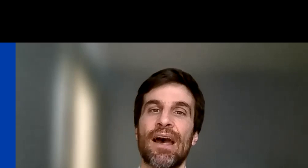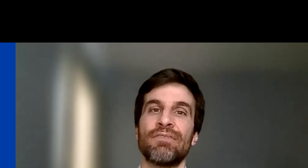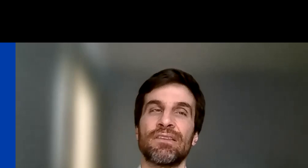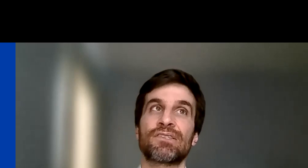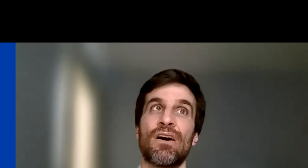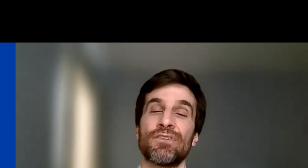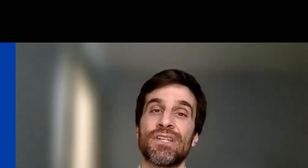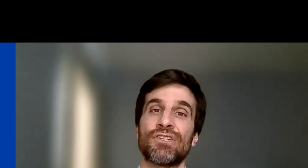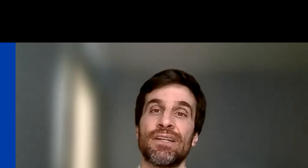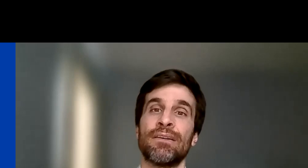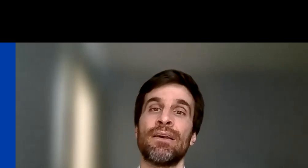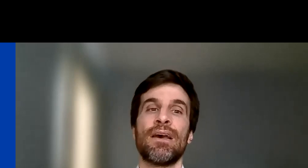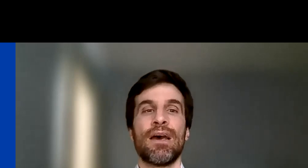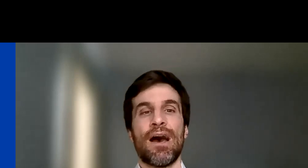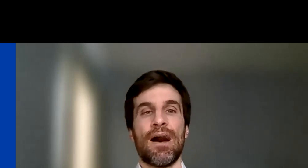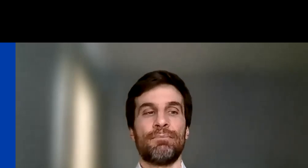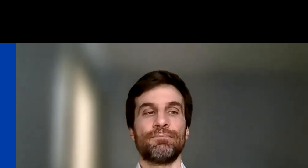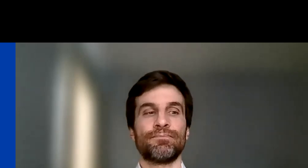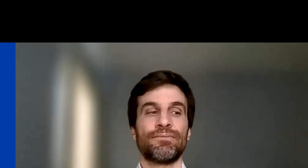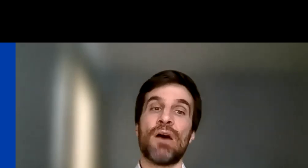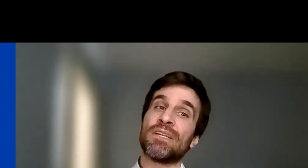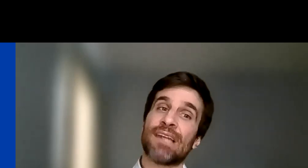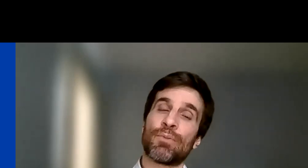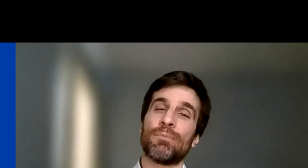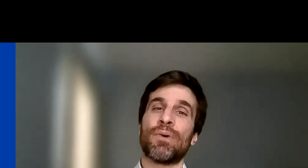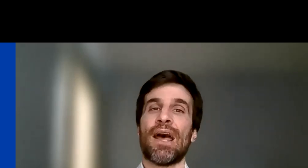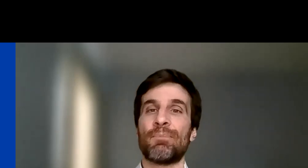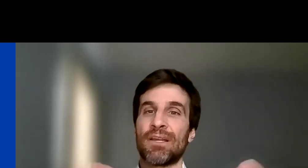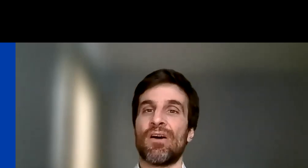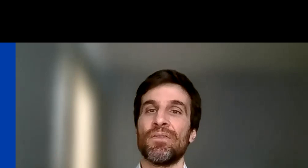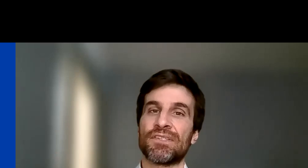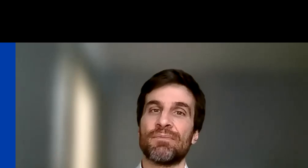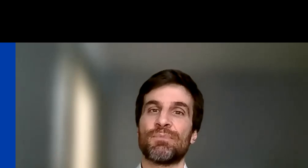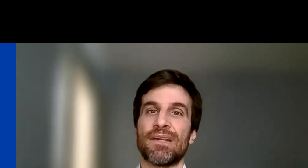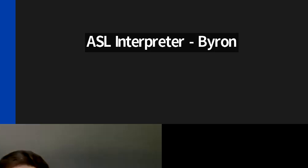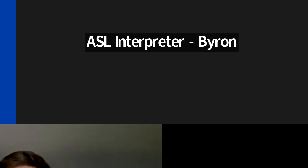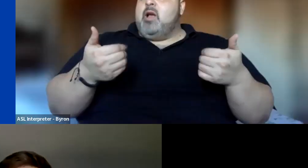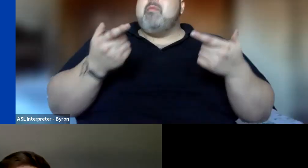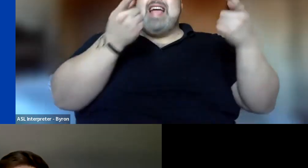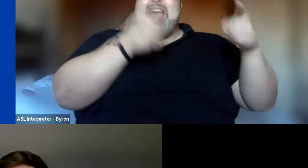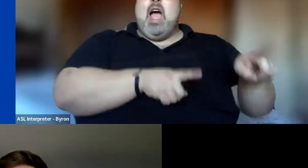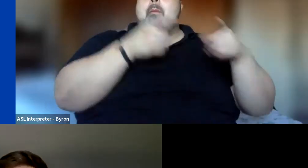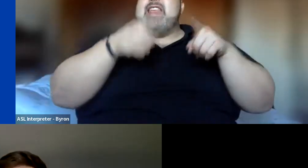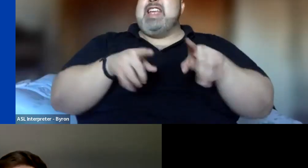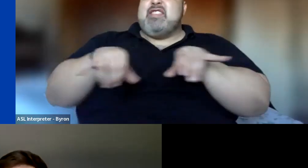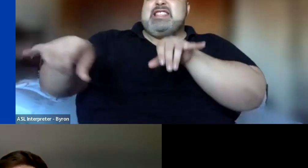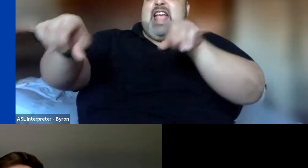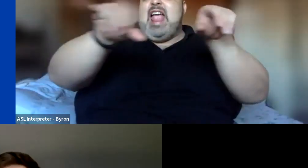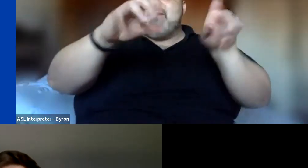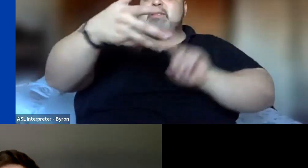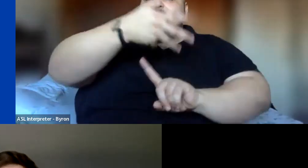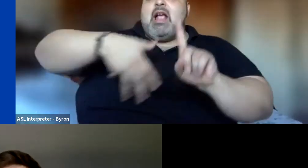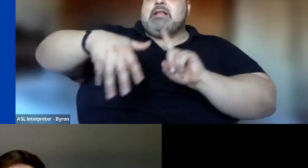recognizing that having this conversation not be separate, but happening all in the same space is, I really think, an